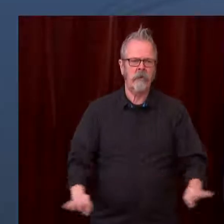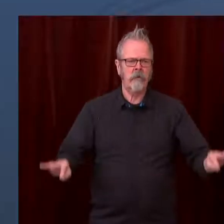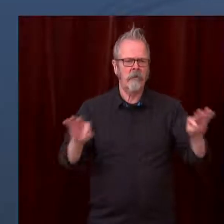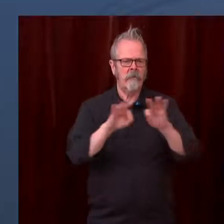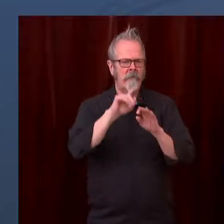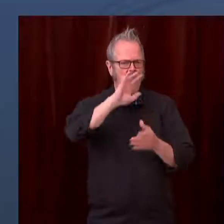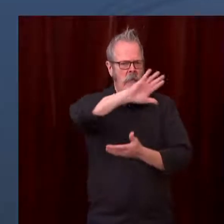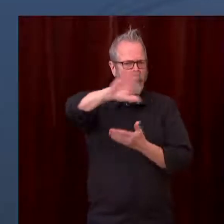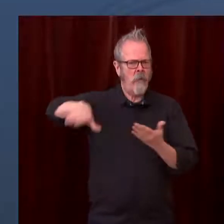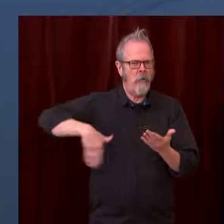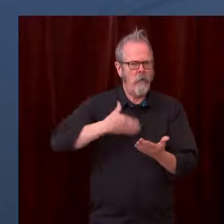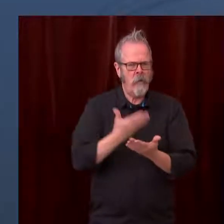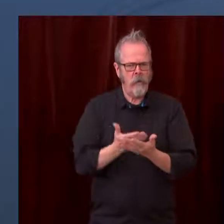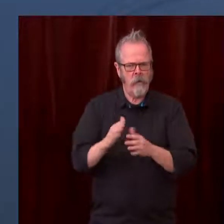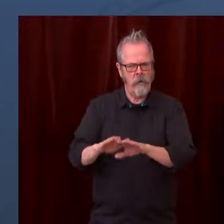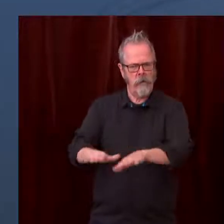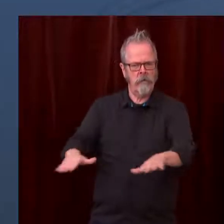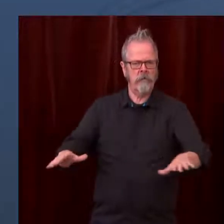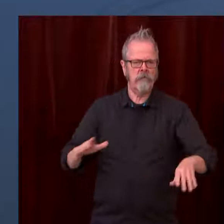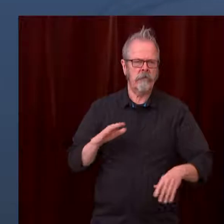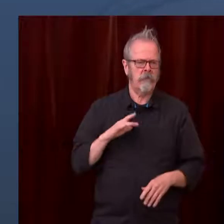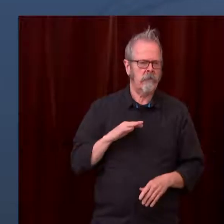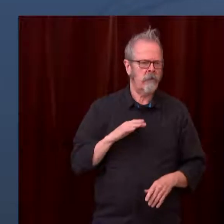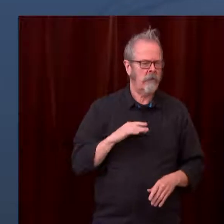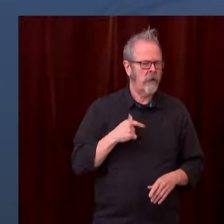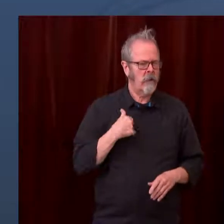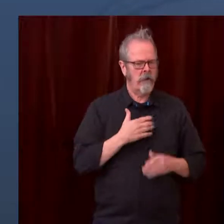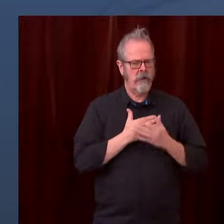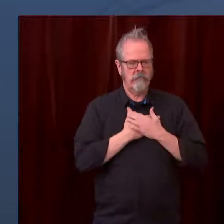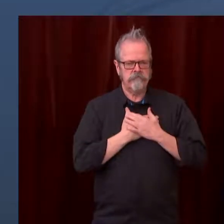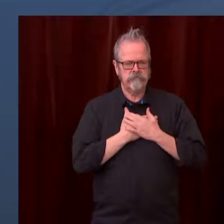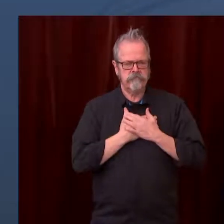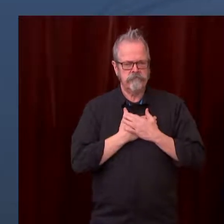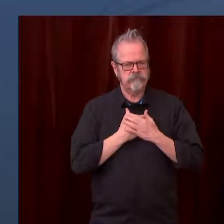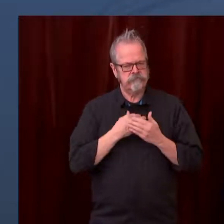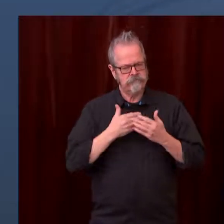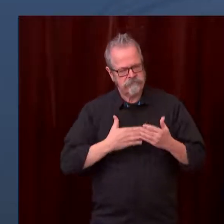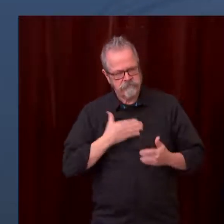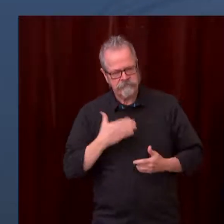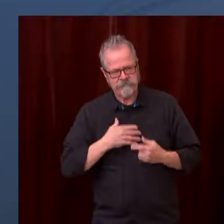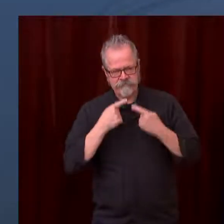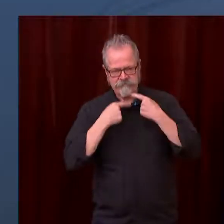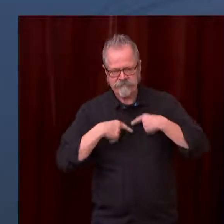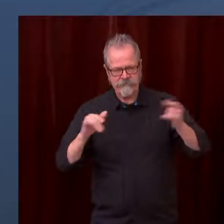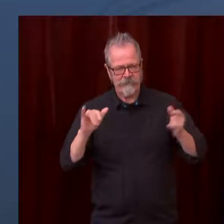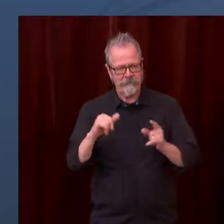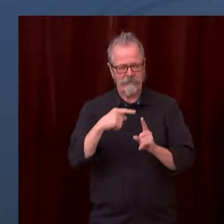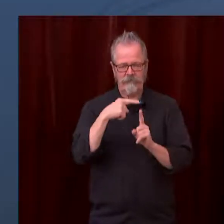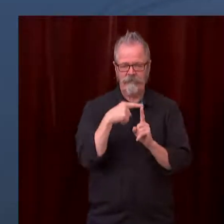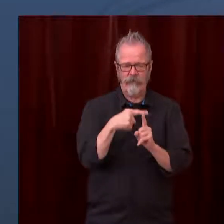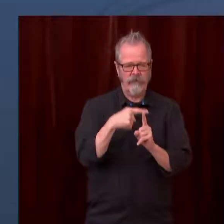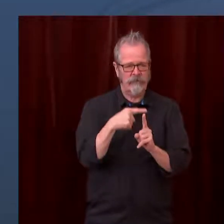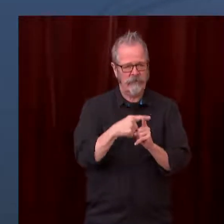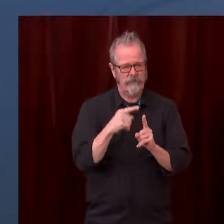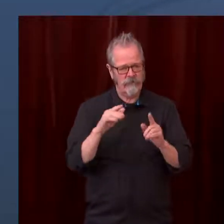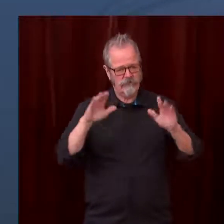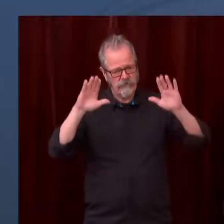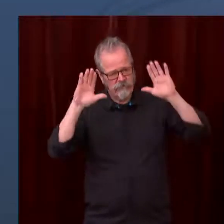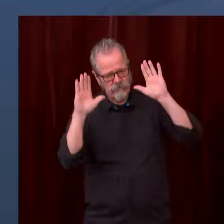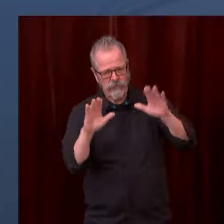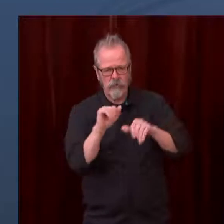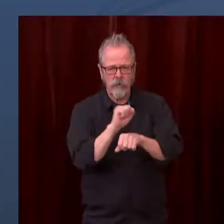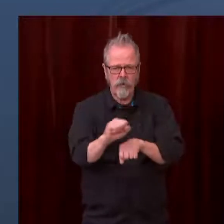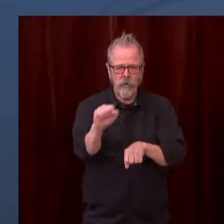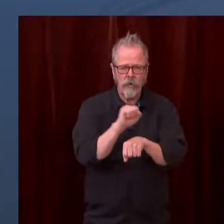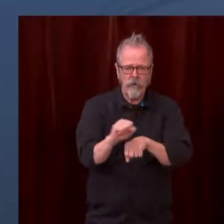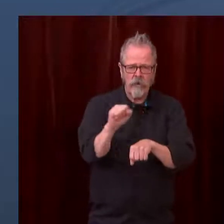say I've been seeing some great efforts by our educational community, both on-site and remote learning, educators who are being as